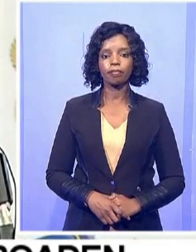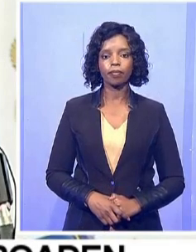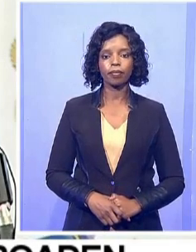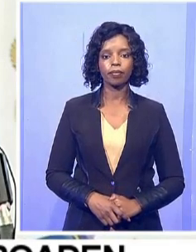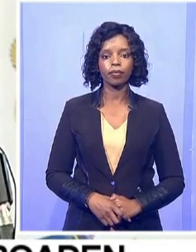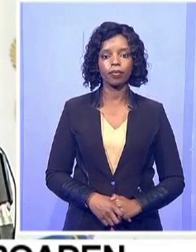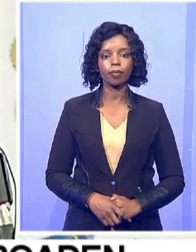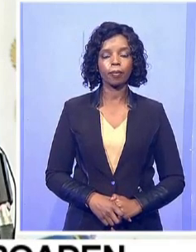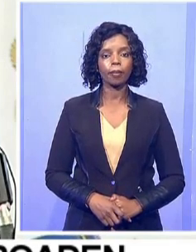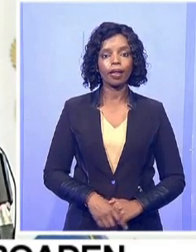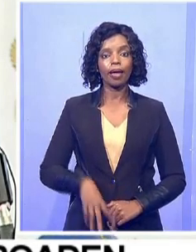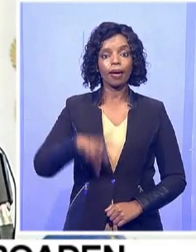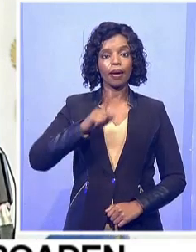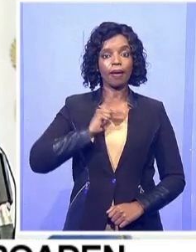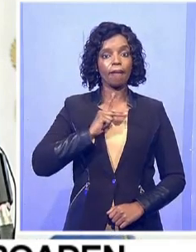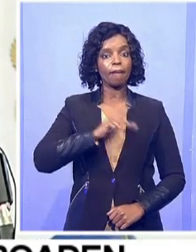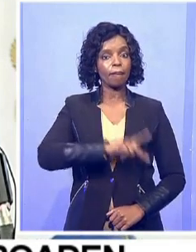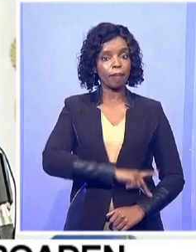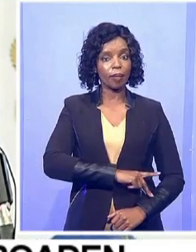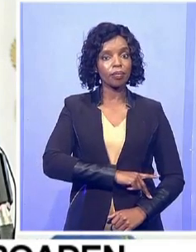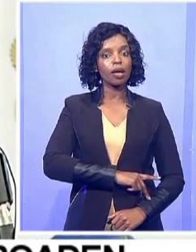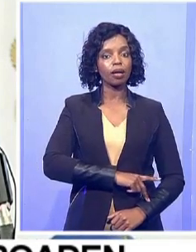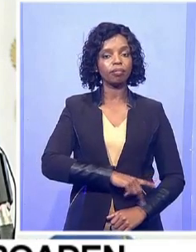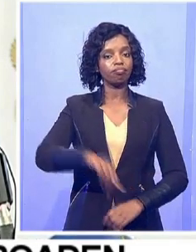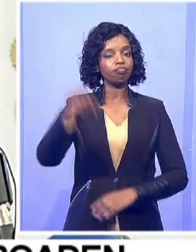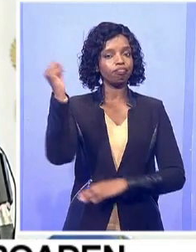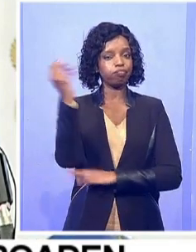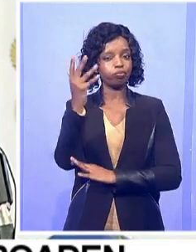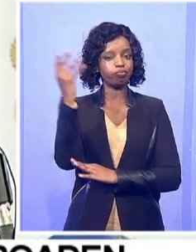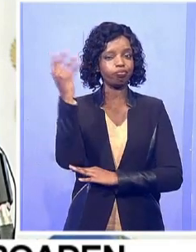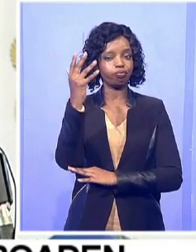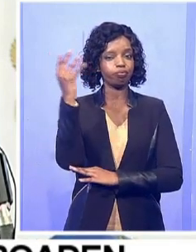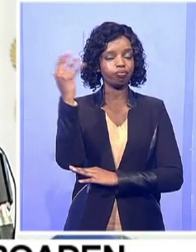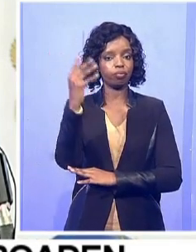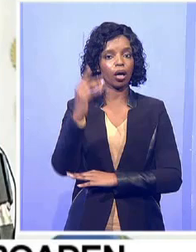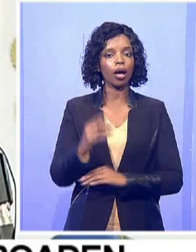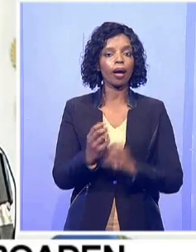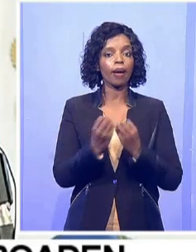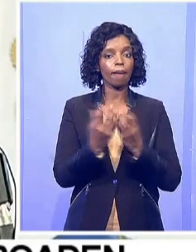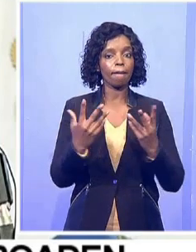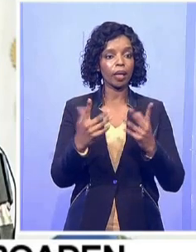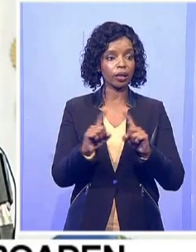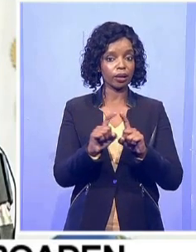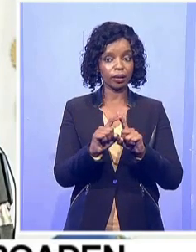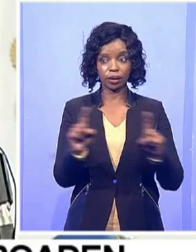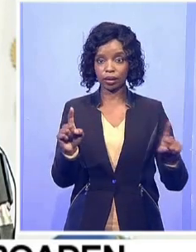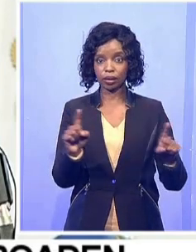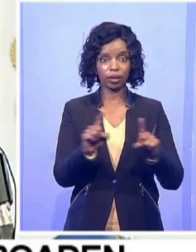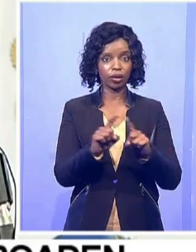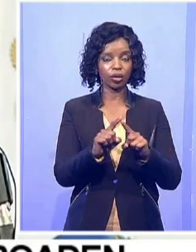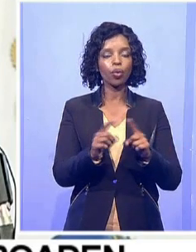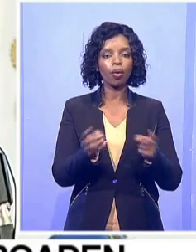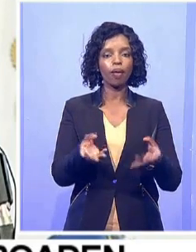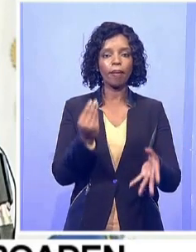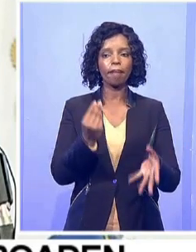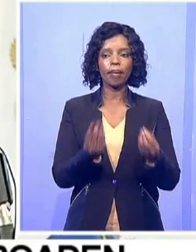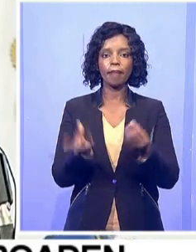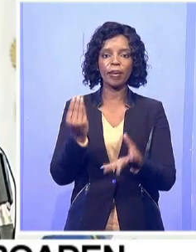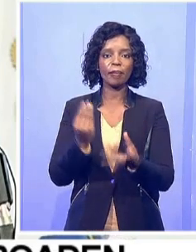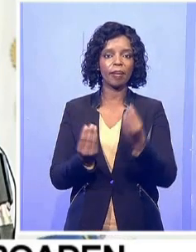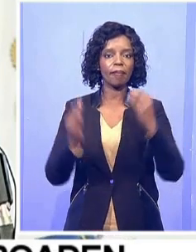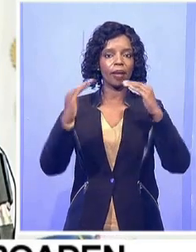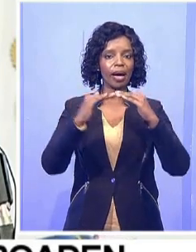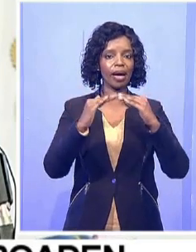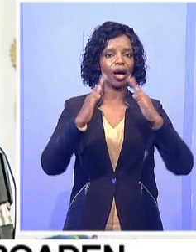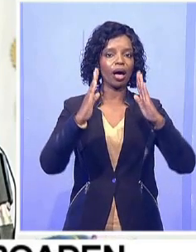The Premier was talking about a number of you that have received housing. We need to know